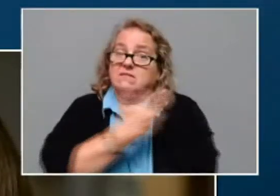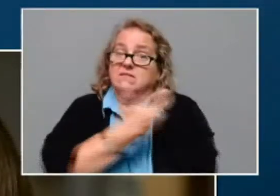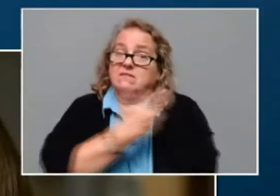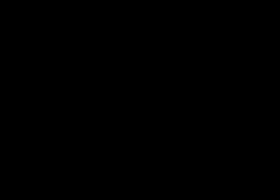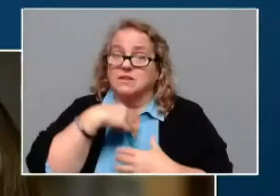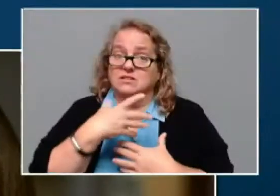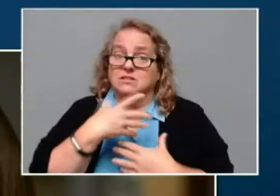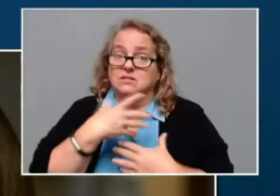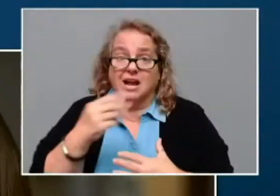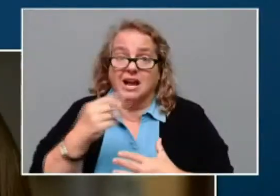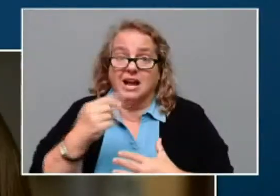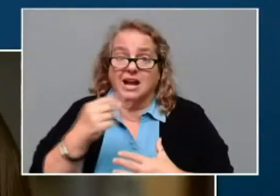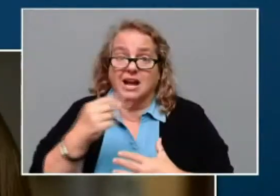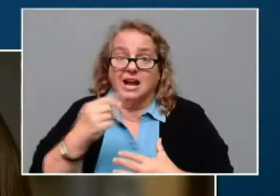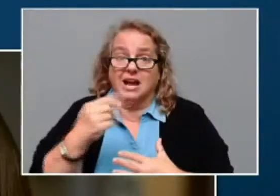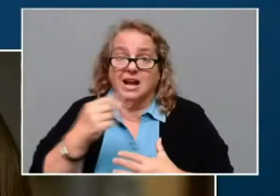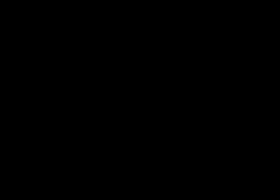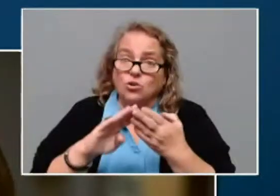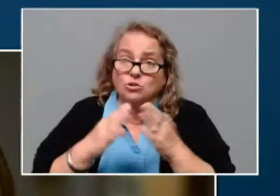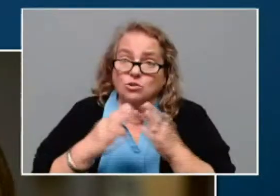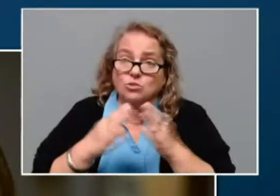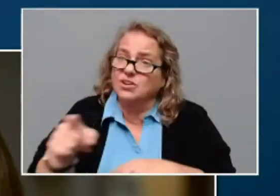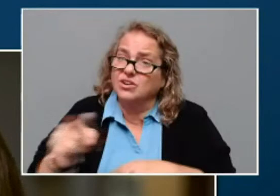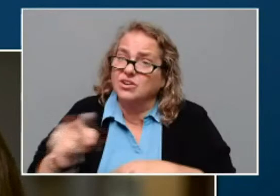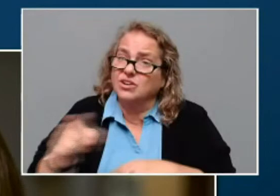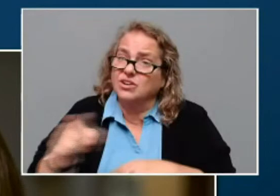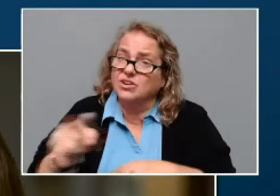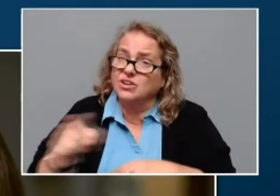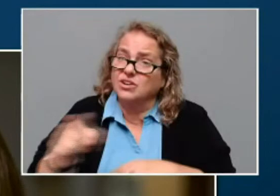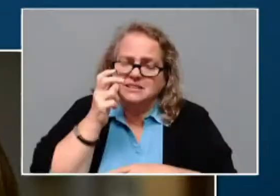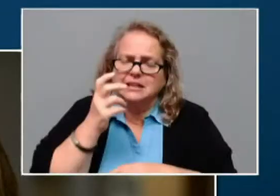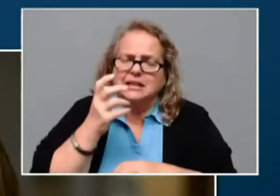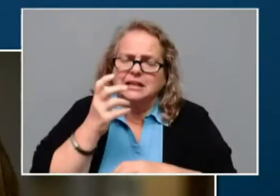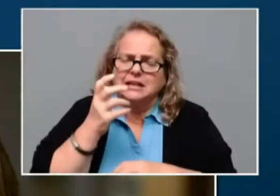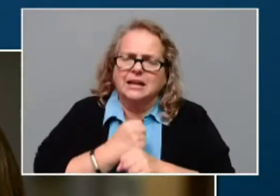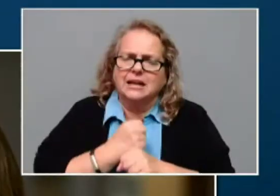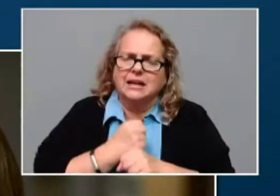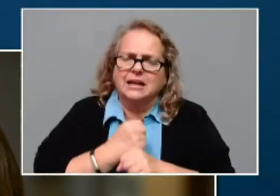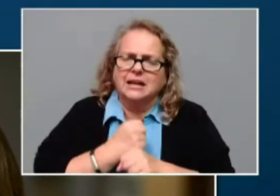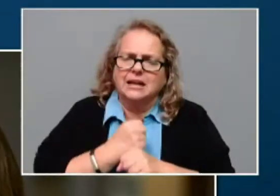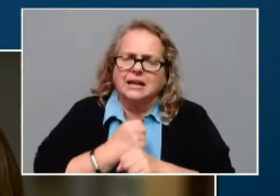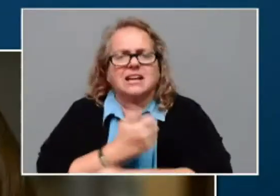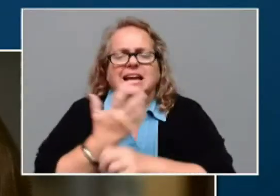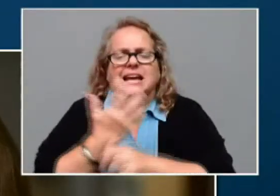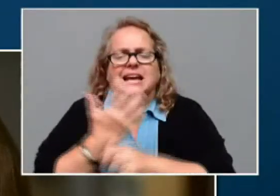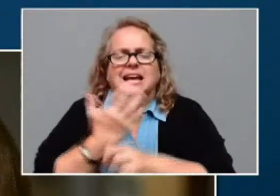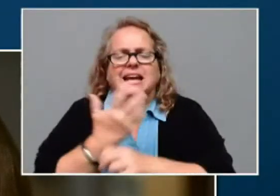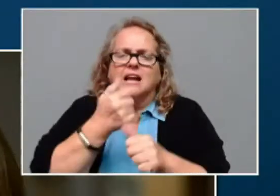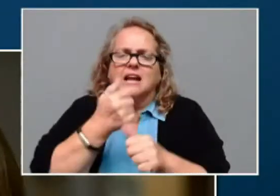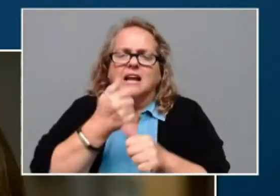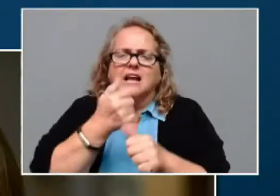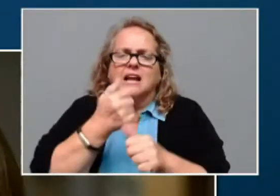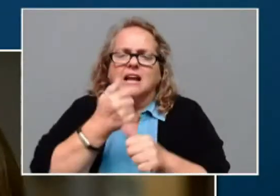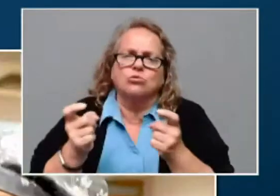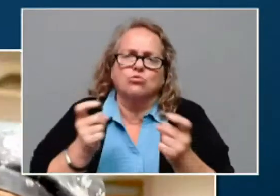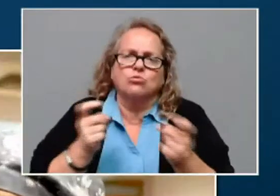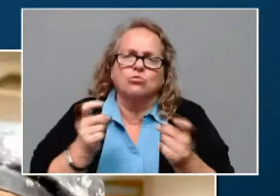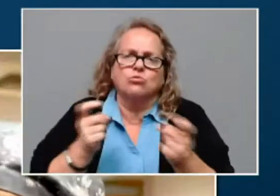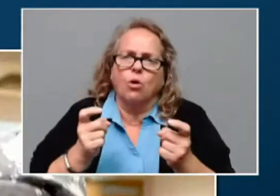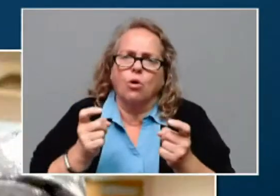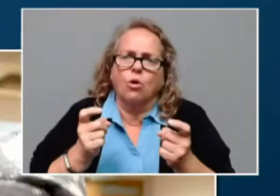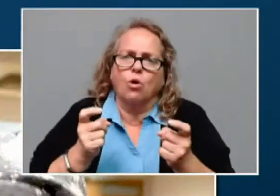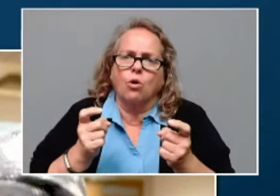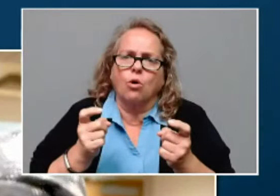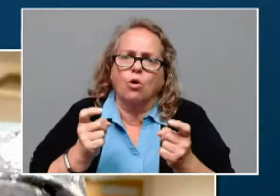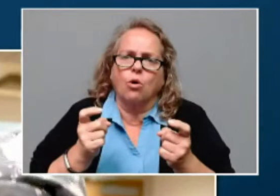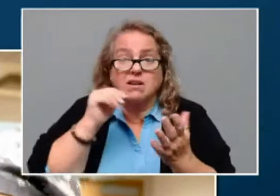please get vaccinated. Let's get this under control. I mean, it may never go away, but it doesn't have to be this bad. It wasn't nearly